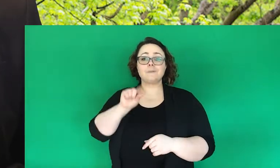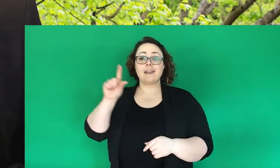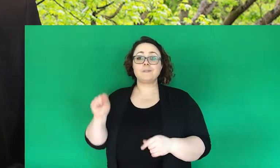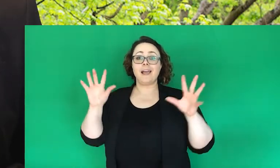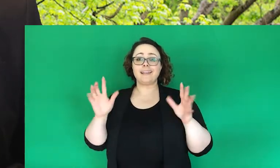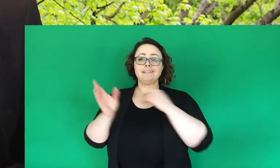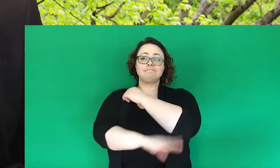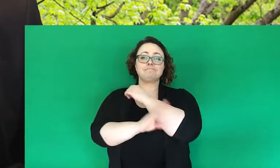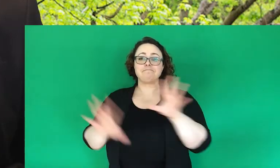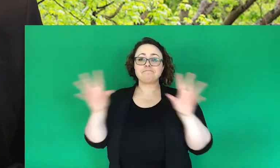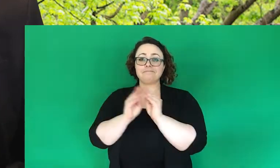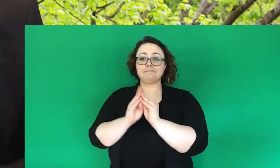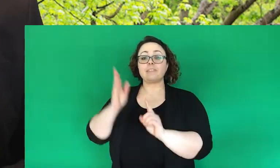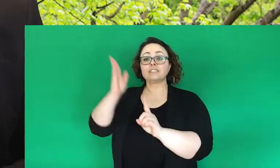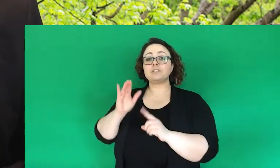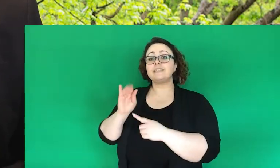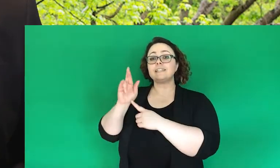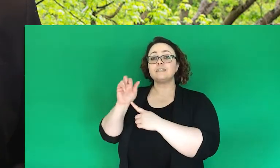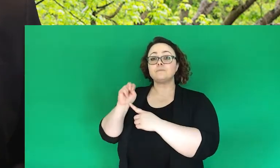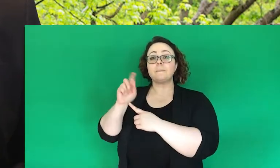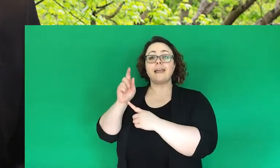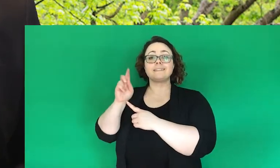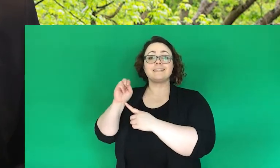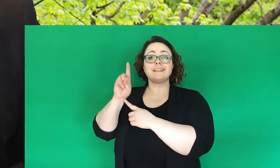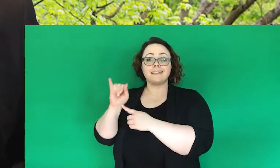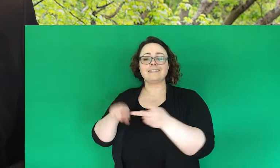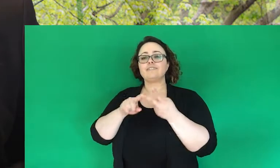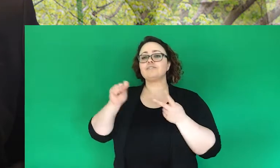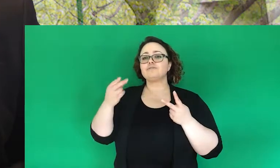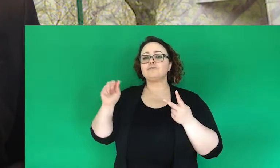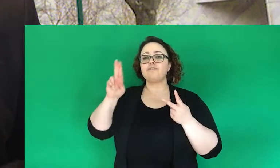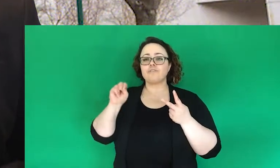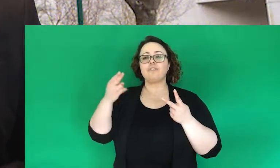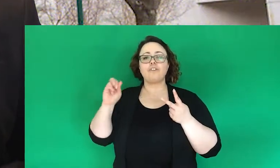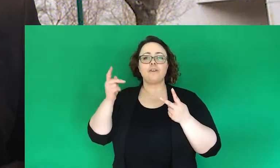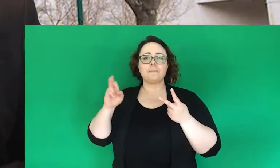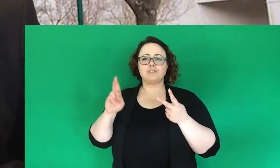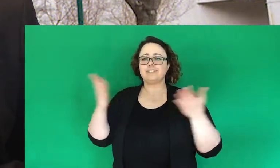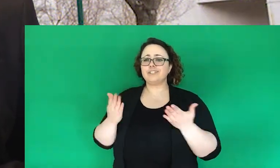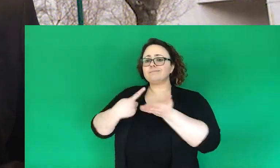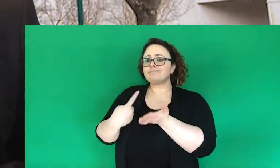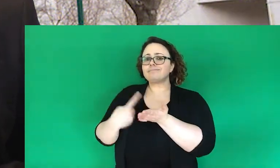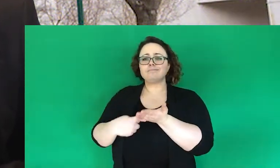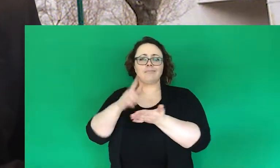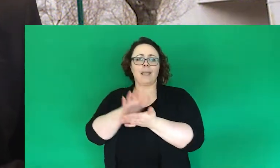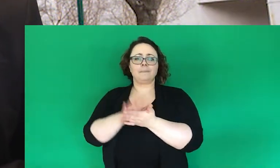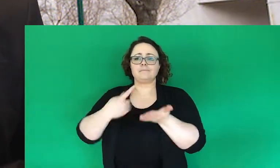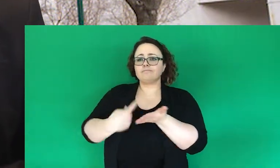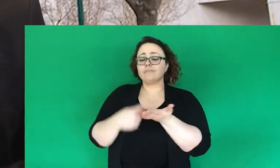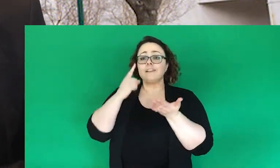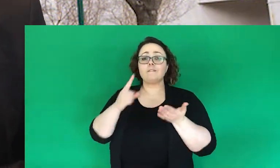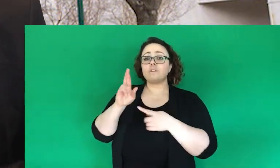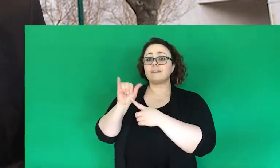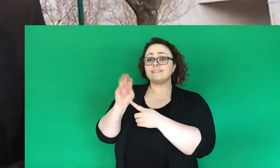State's 2020 convocation that brought speakers Ibram X. Kendi and Sean Harper to support a campus conversation on